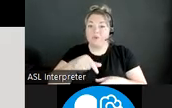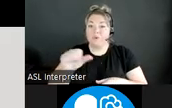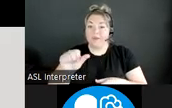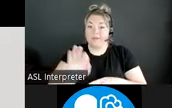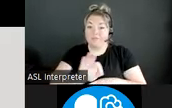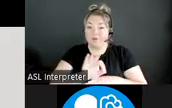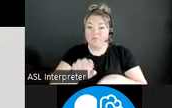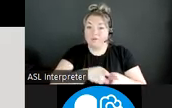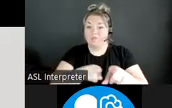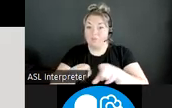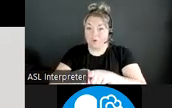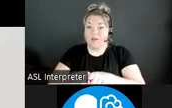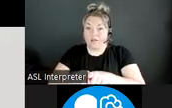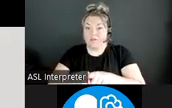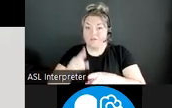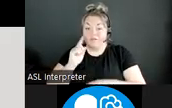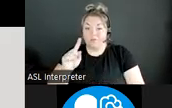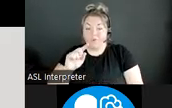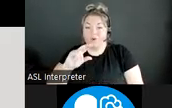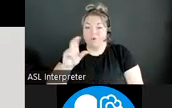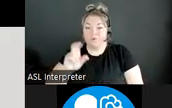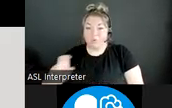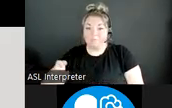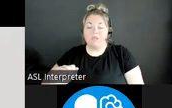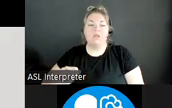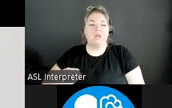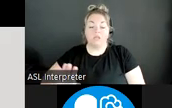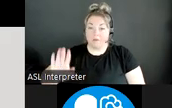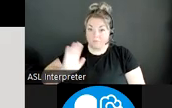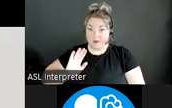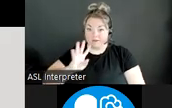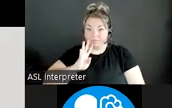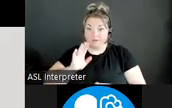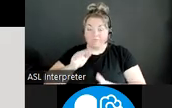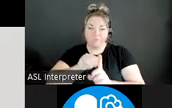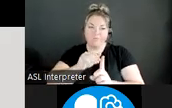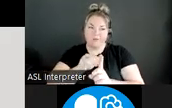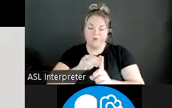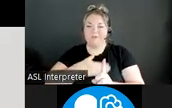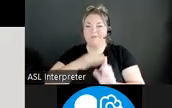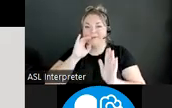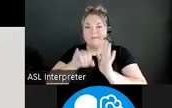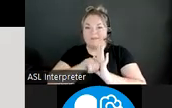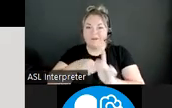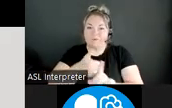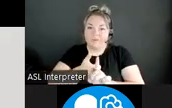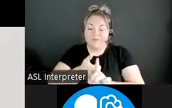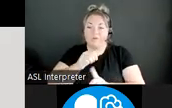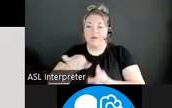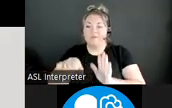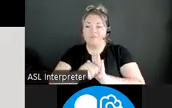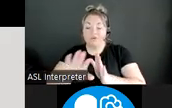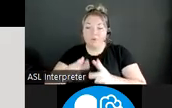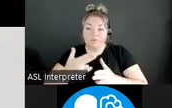function on Zoom. Prior to speaking, just a reminder, identify yourself, your name, your pronouns if you want to